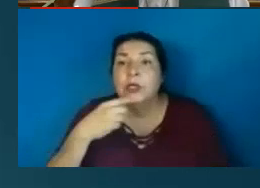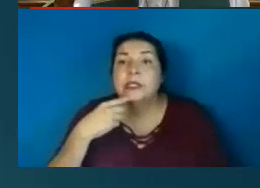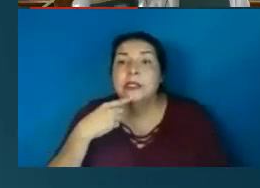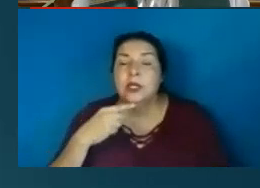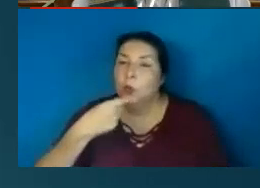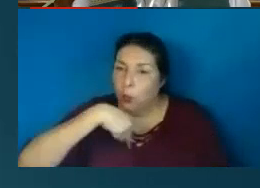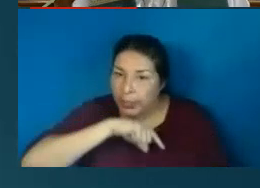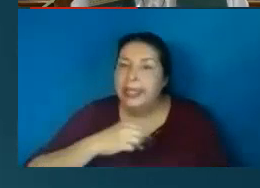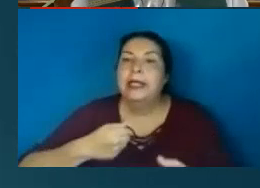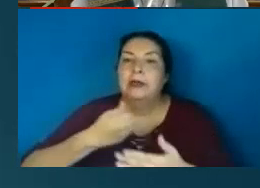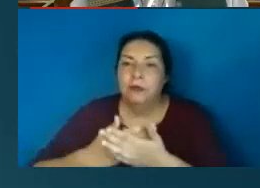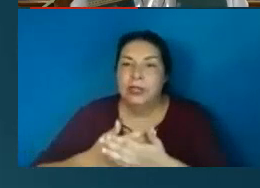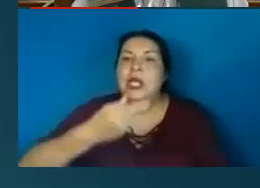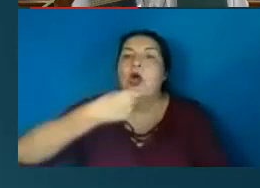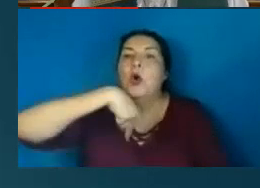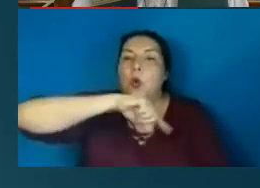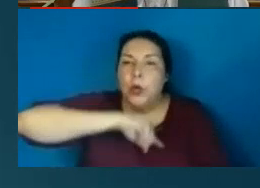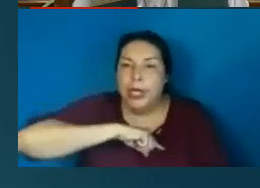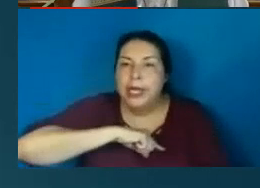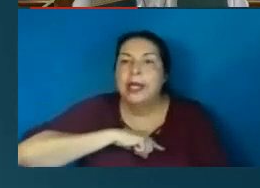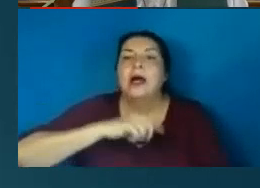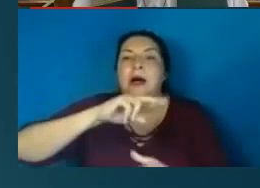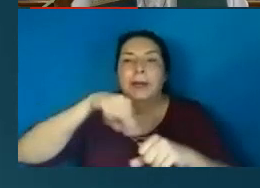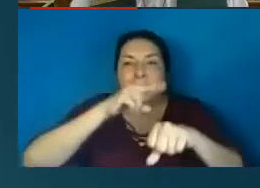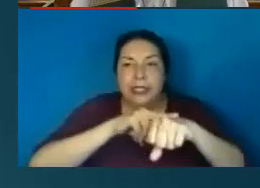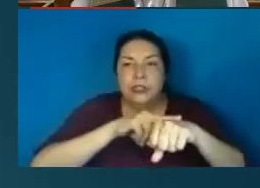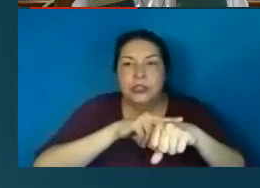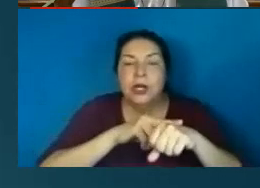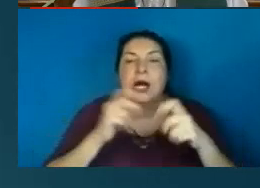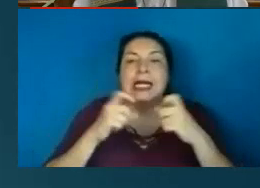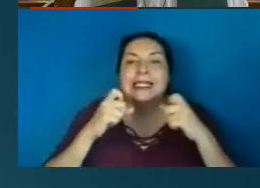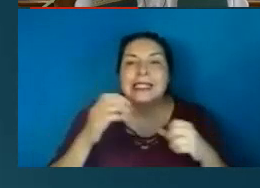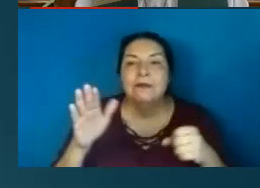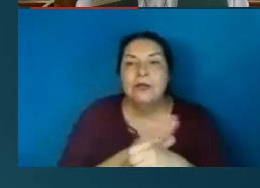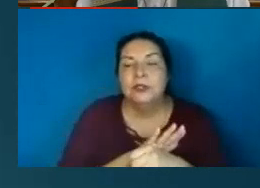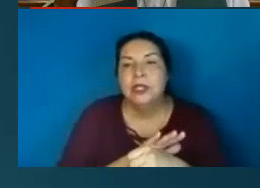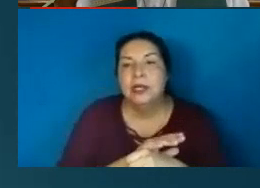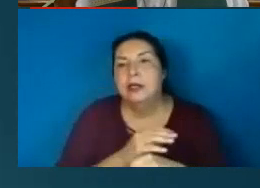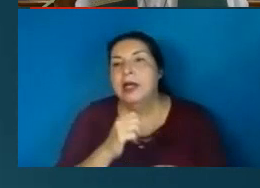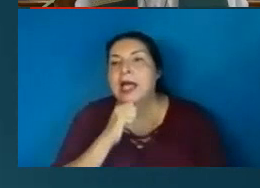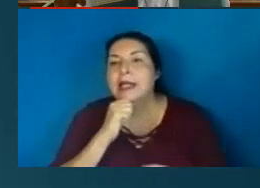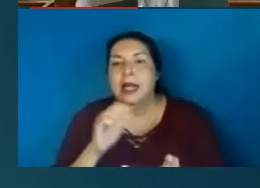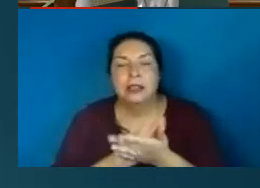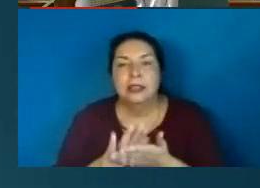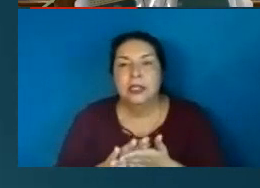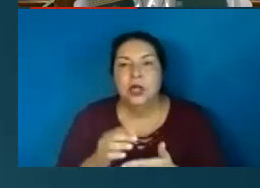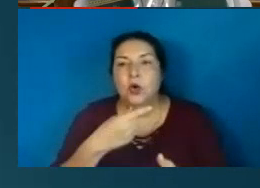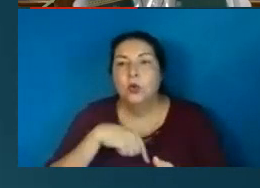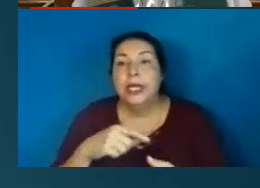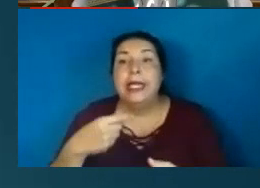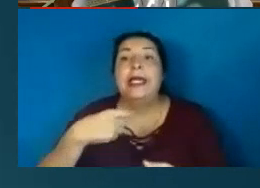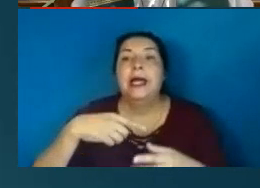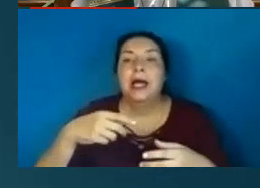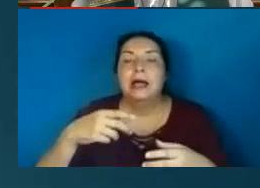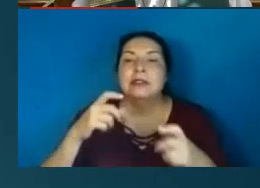confess we are by nature sinful and clean. We have sinned against you in thought, word, and deed,